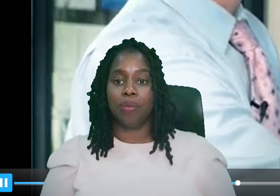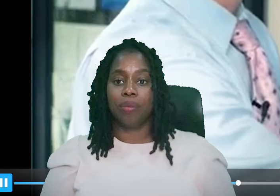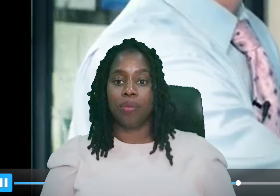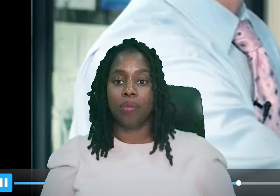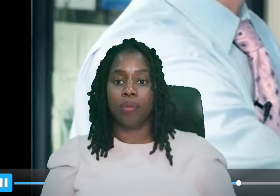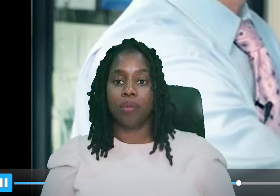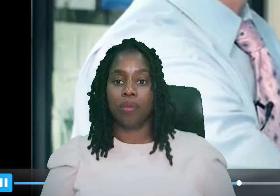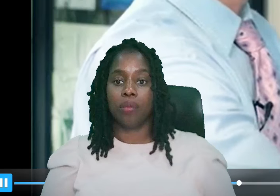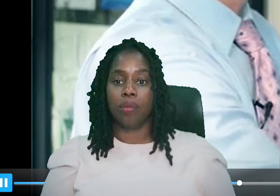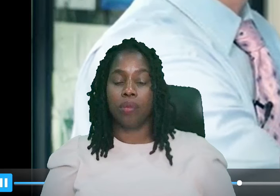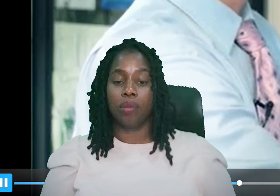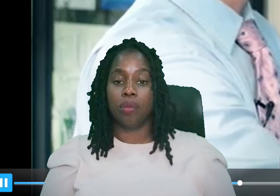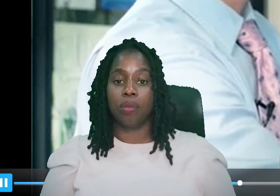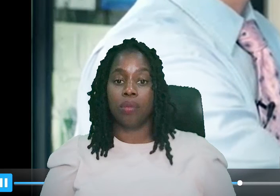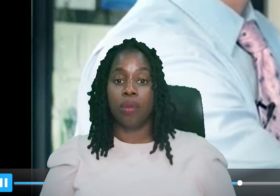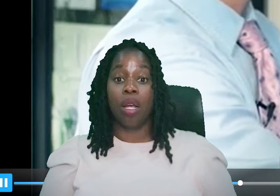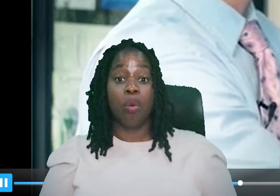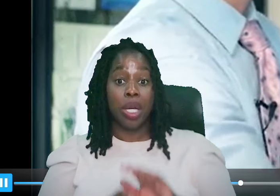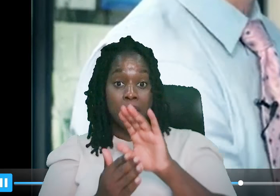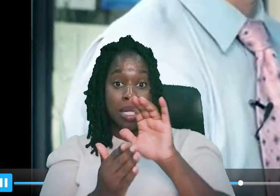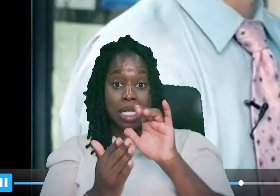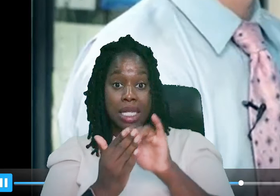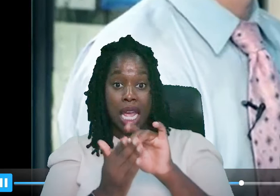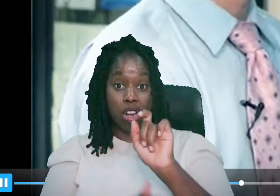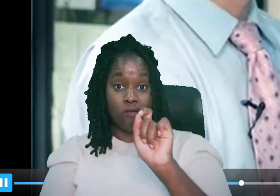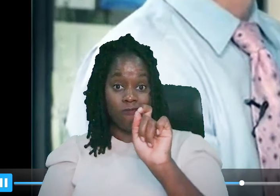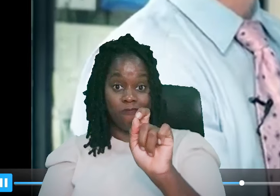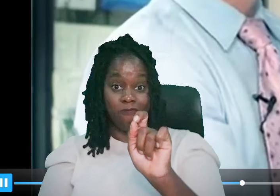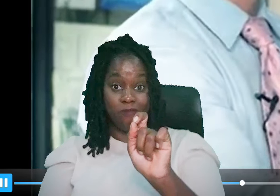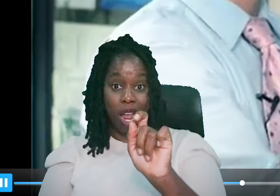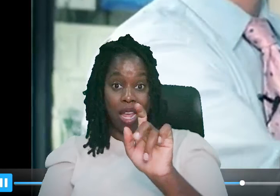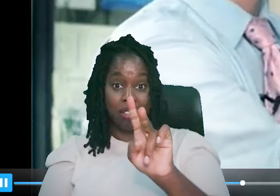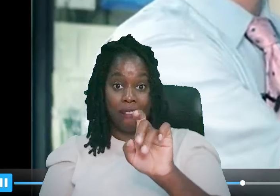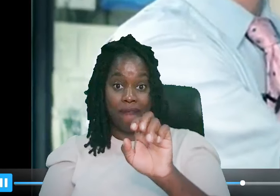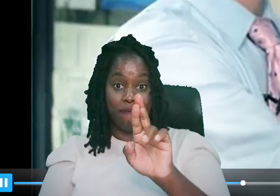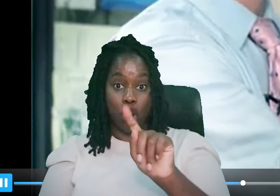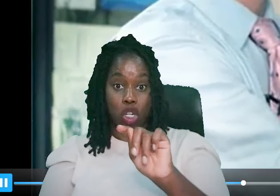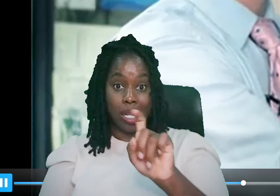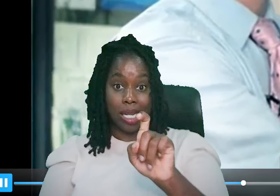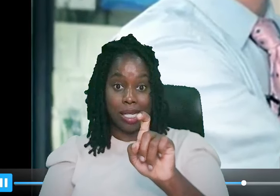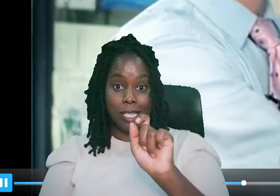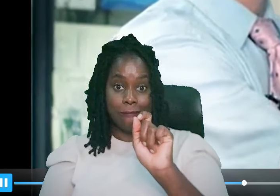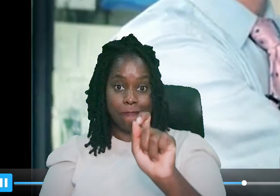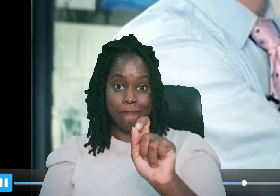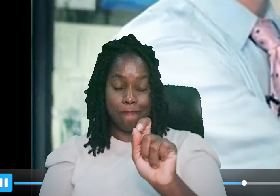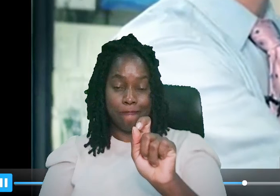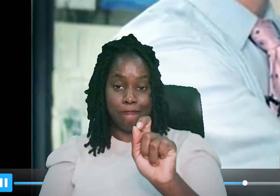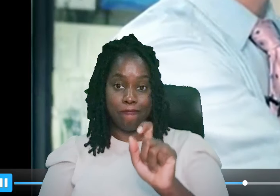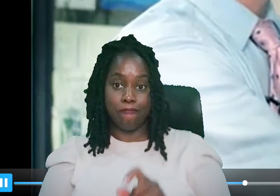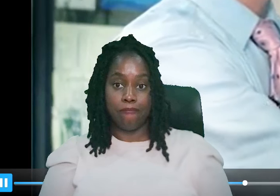We'll keep our center of the clock here as the vertex. Let's